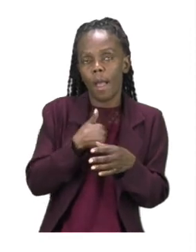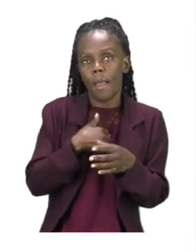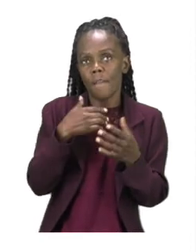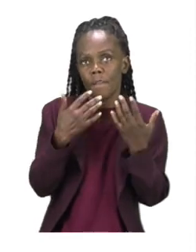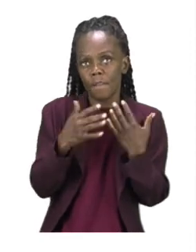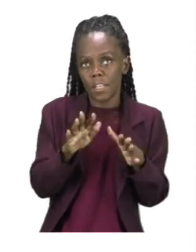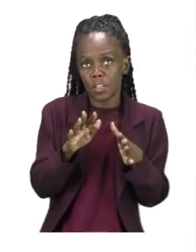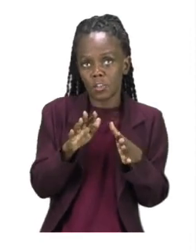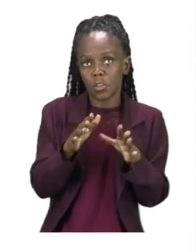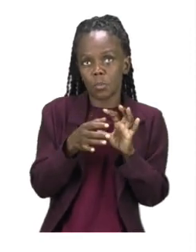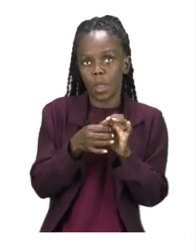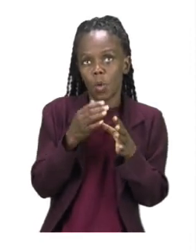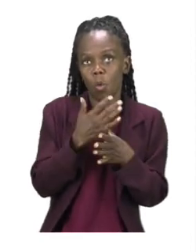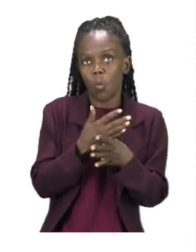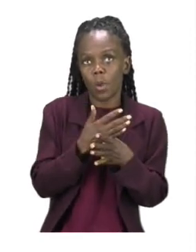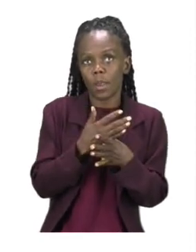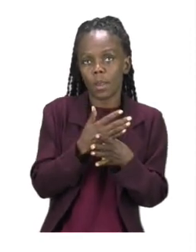7 o'clock.